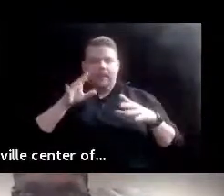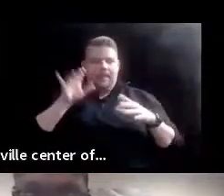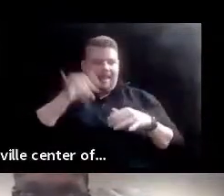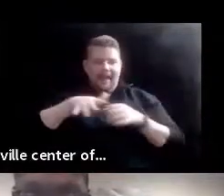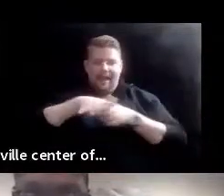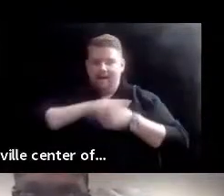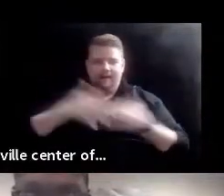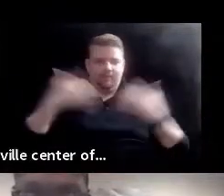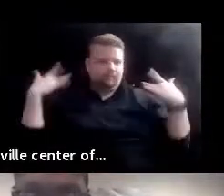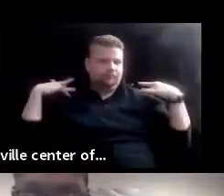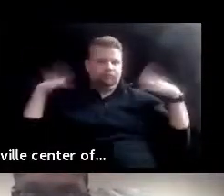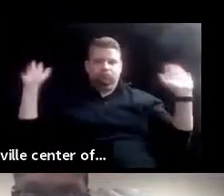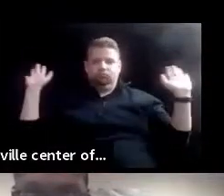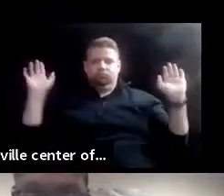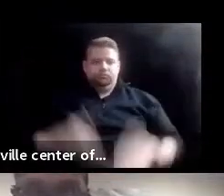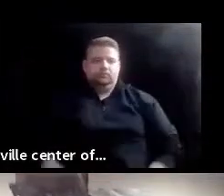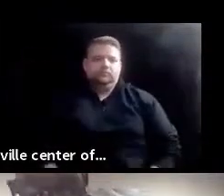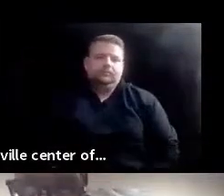arena.